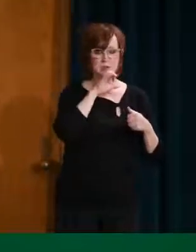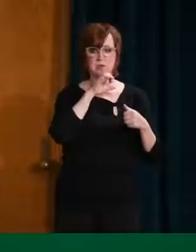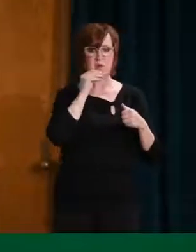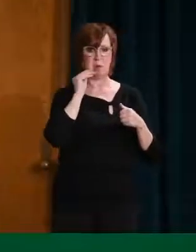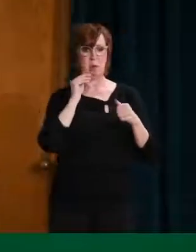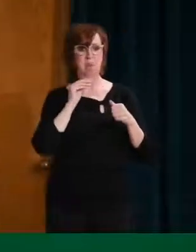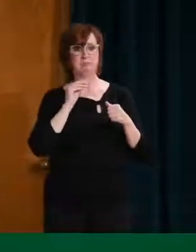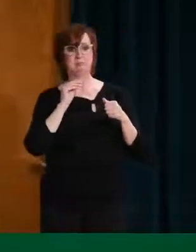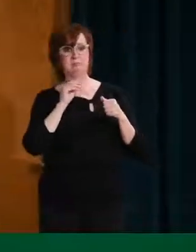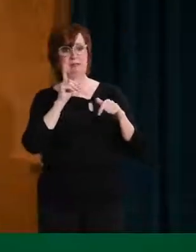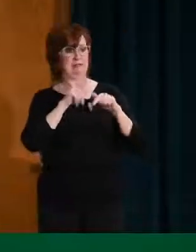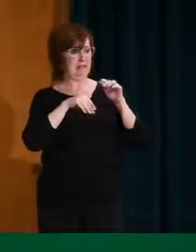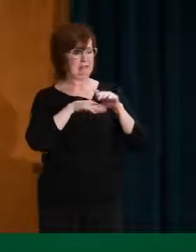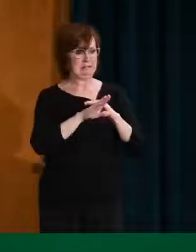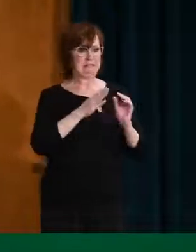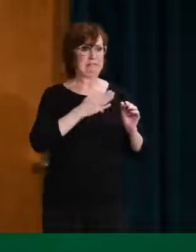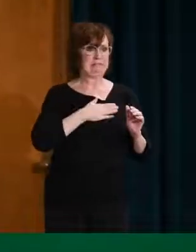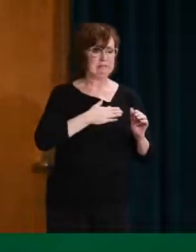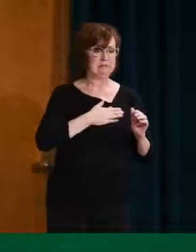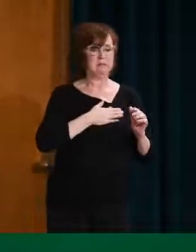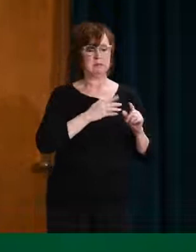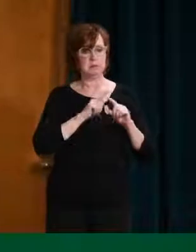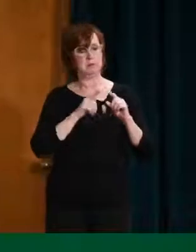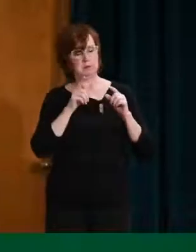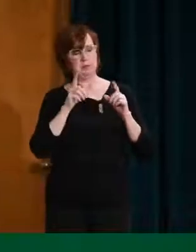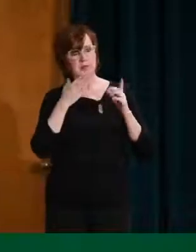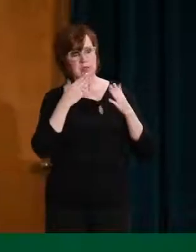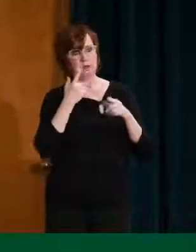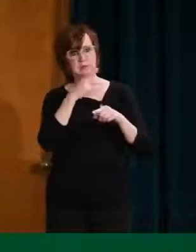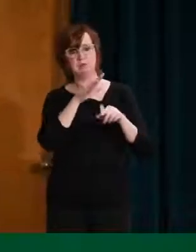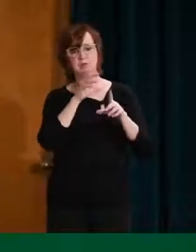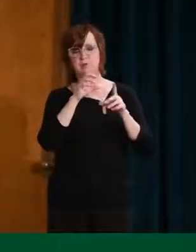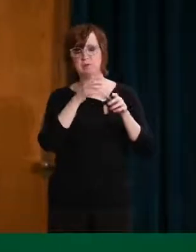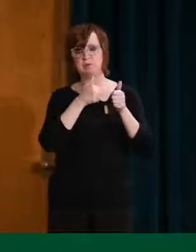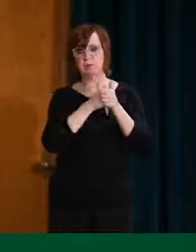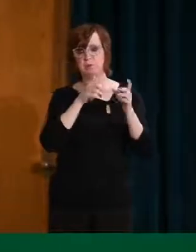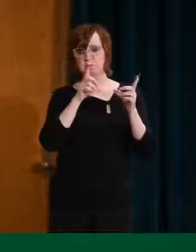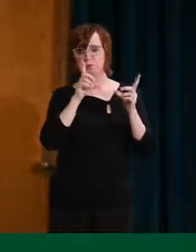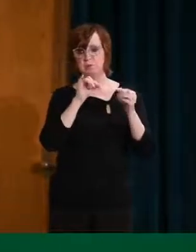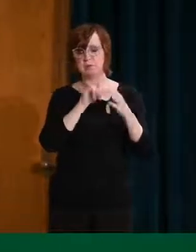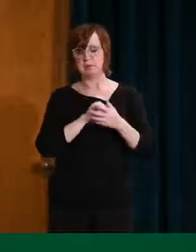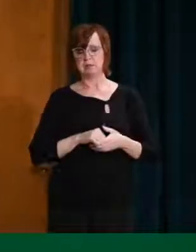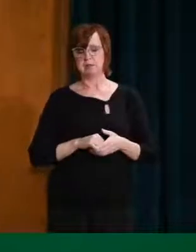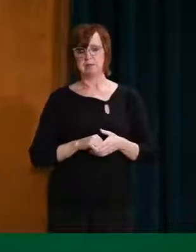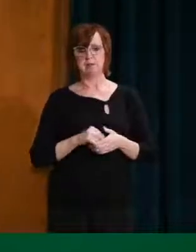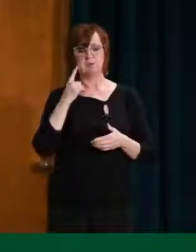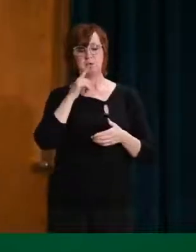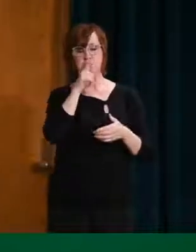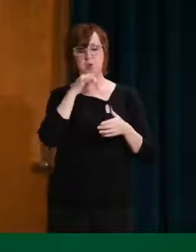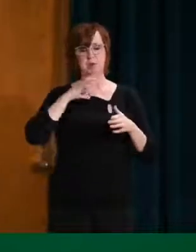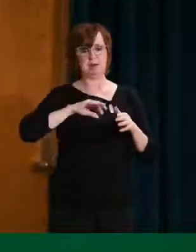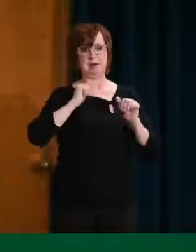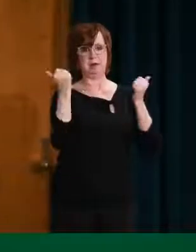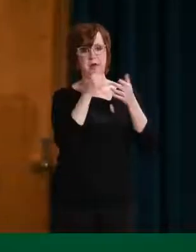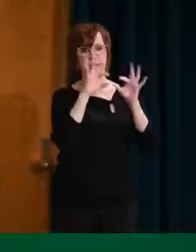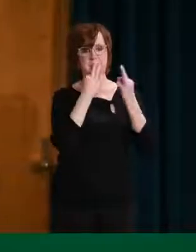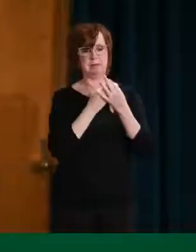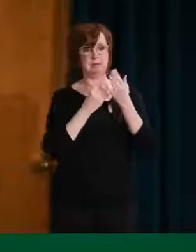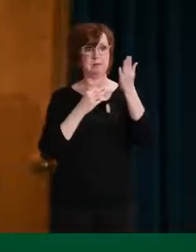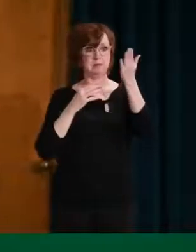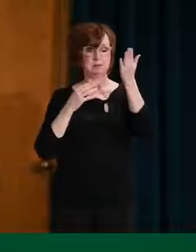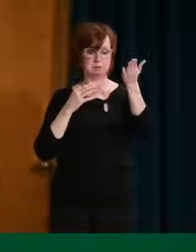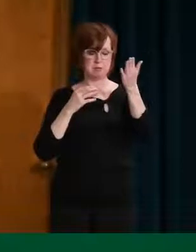doing the right thing on behalf of all of our families. You have a follow-up, Mark? Yes, I understand that